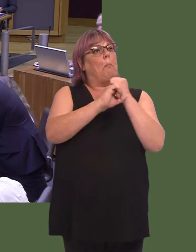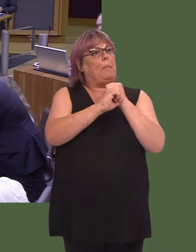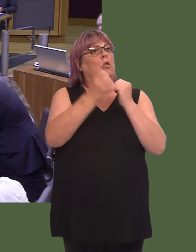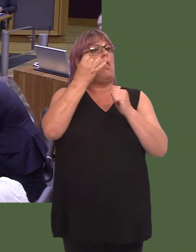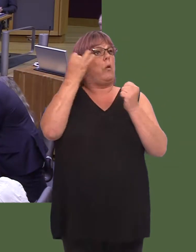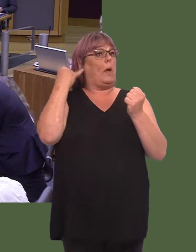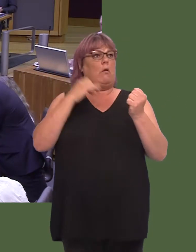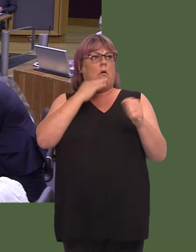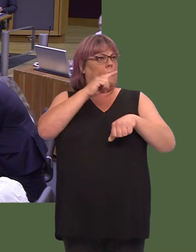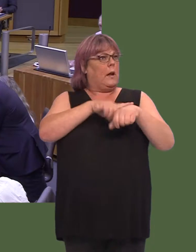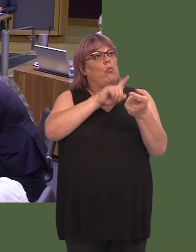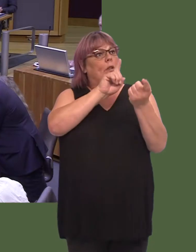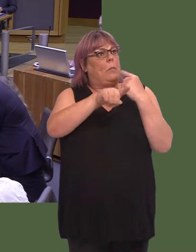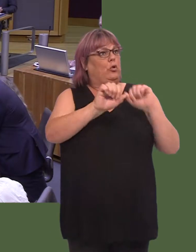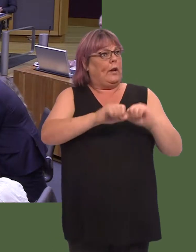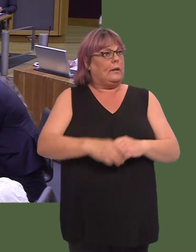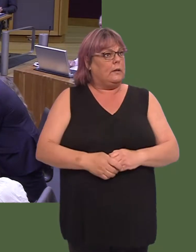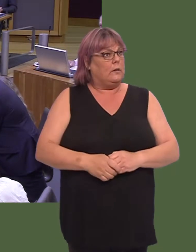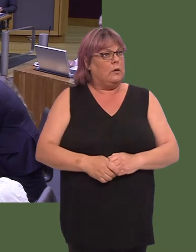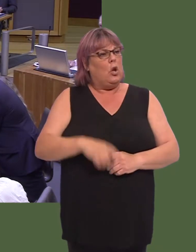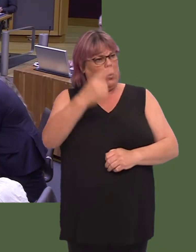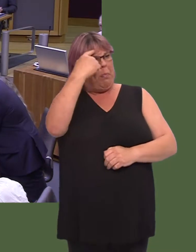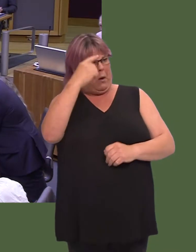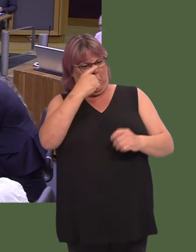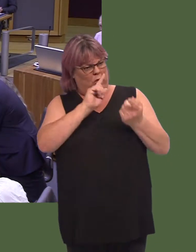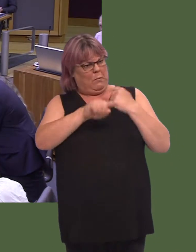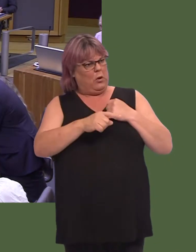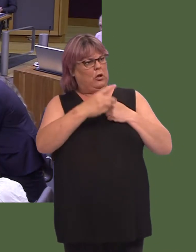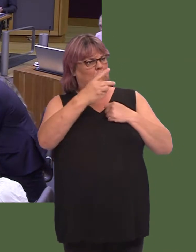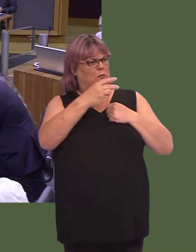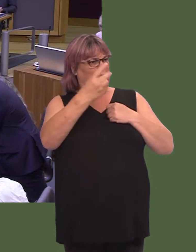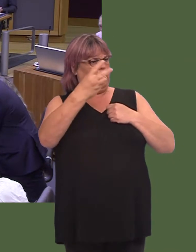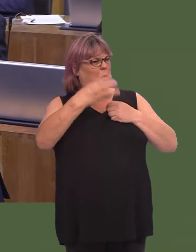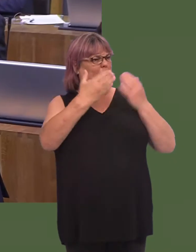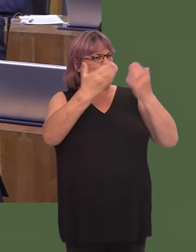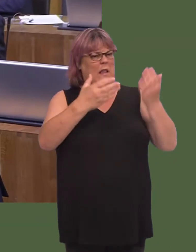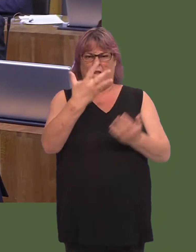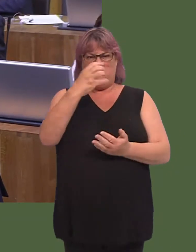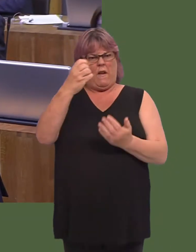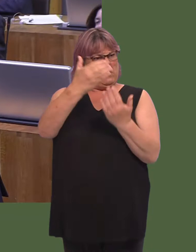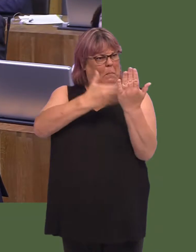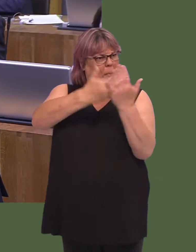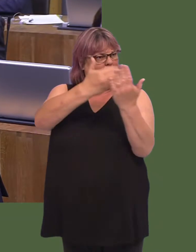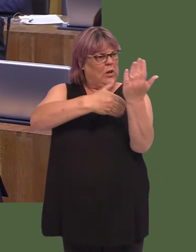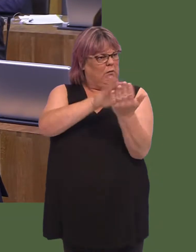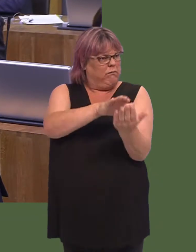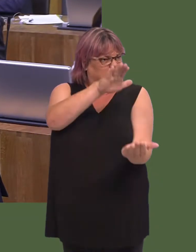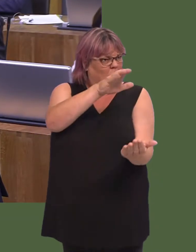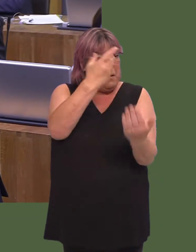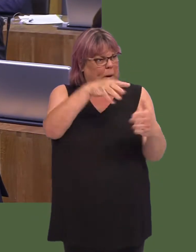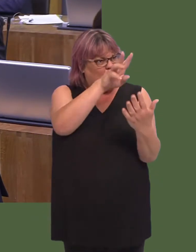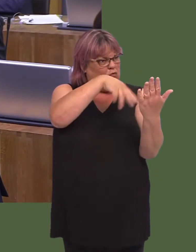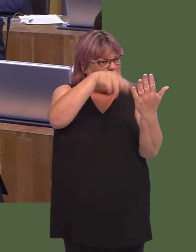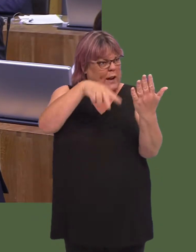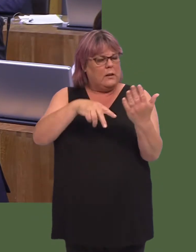chance to respond to it yet. And according to the Conservative Party, these responses can come within a few days. It's a 500-page report. I wonder if they actually read